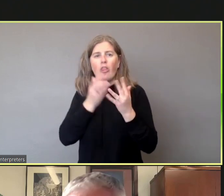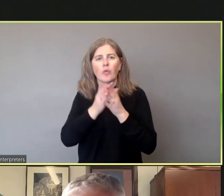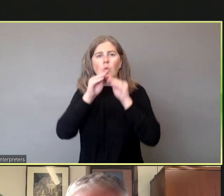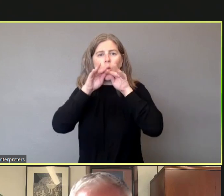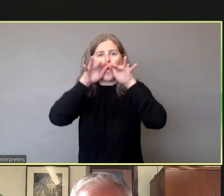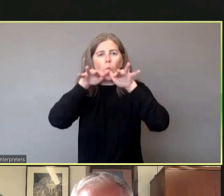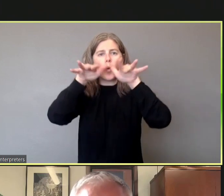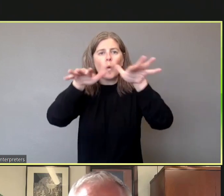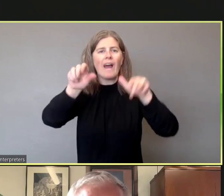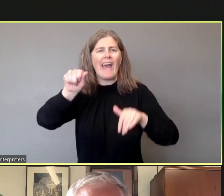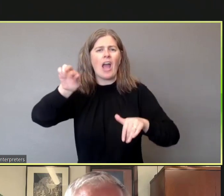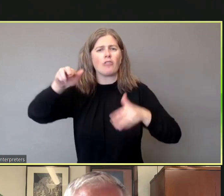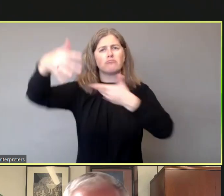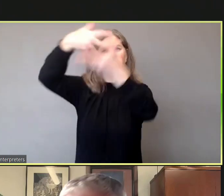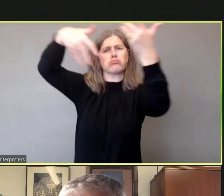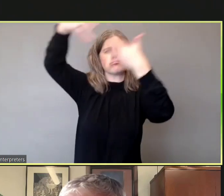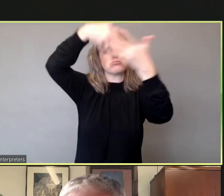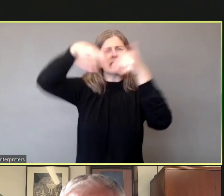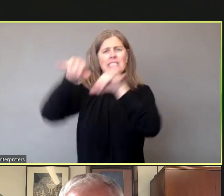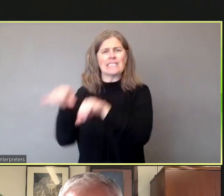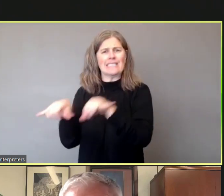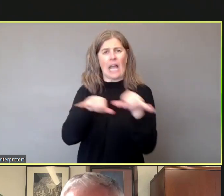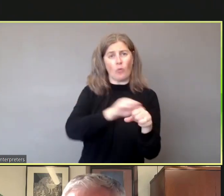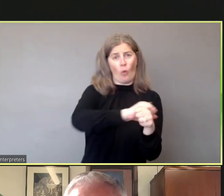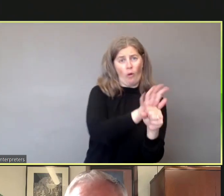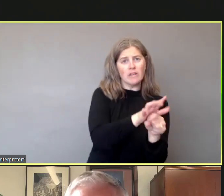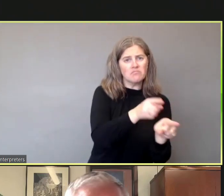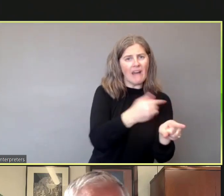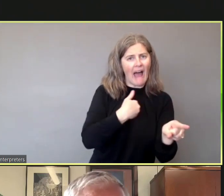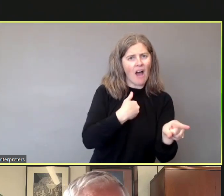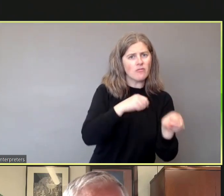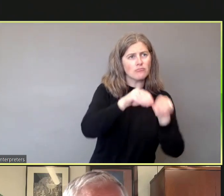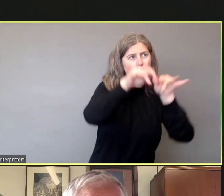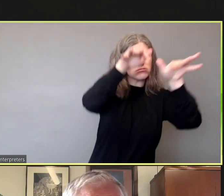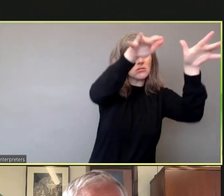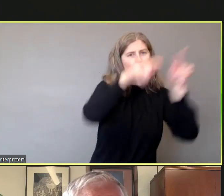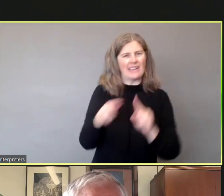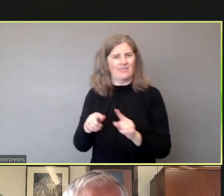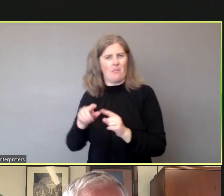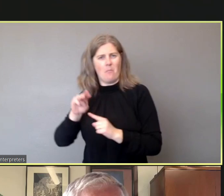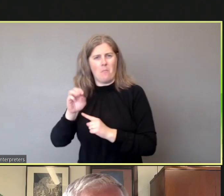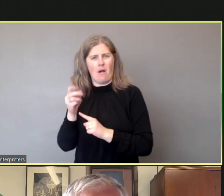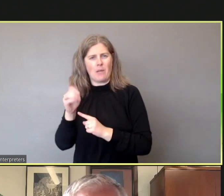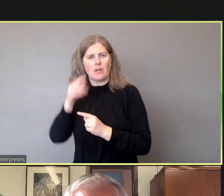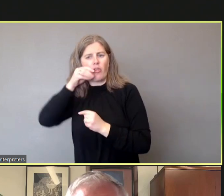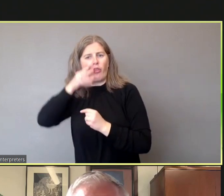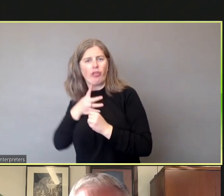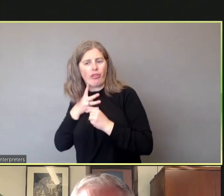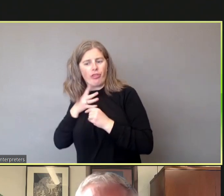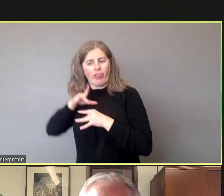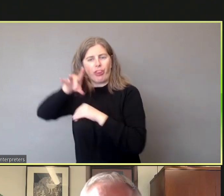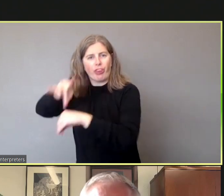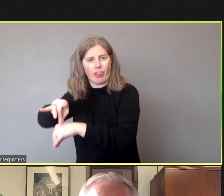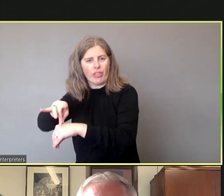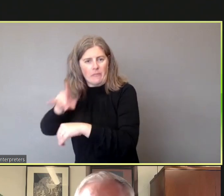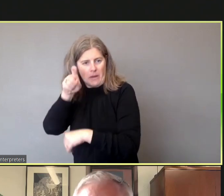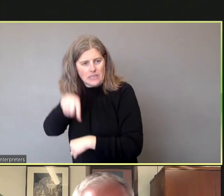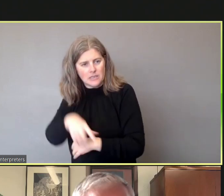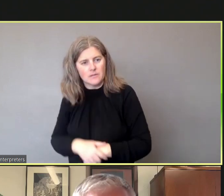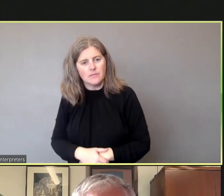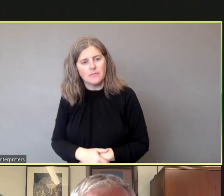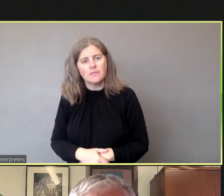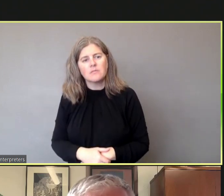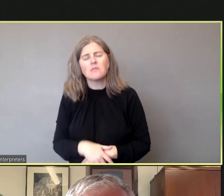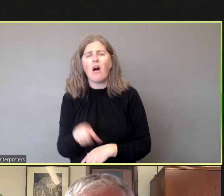or circulating in the air in the same way we know coronavirus, influenza, and other viruses do. So also though, things